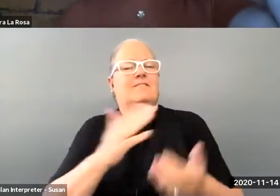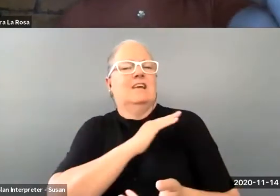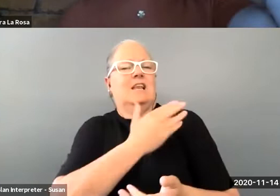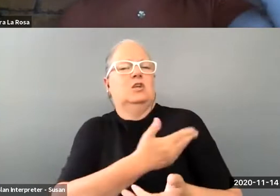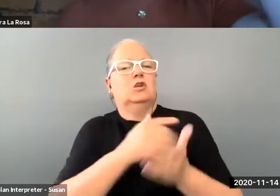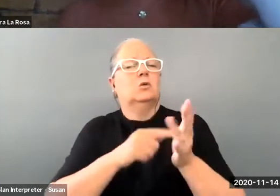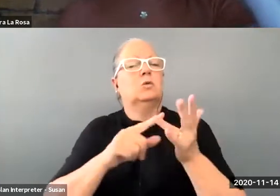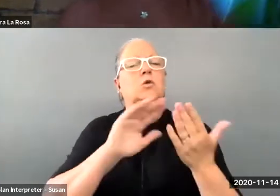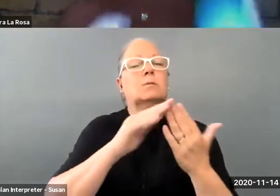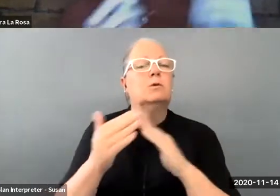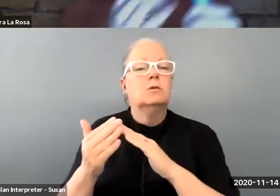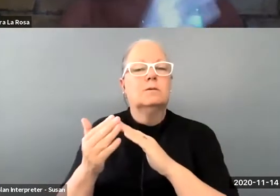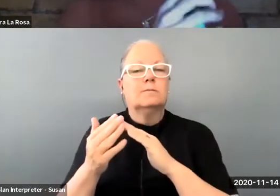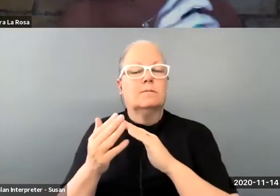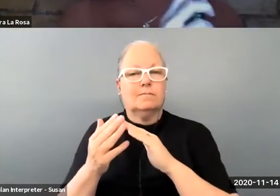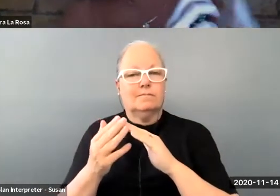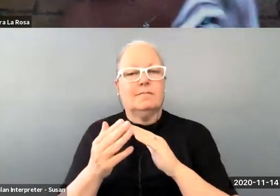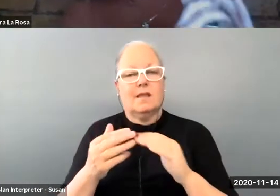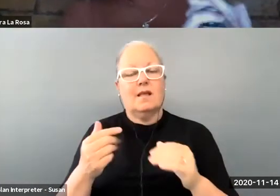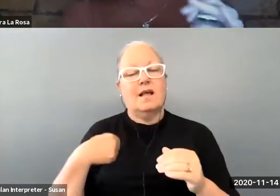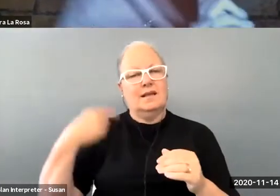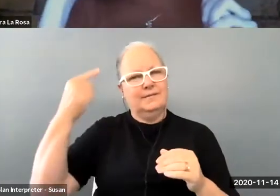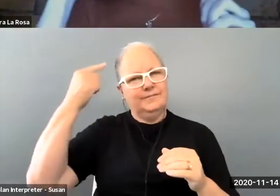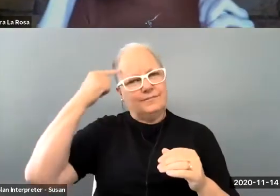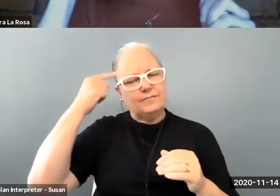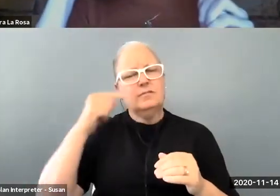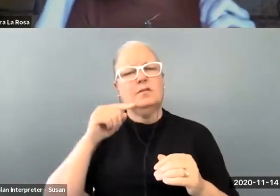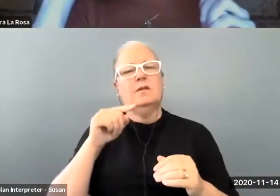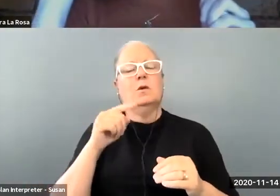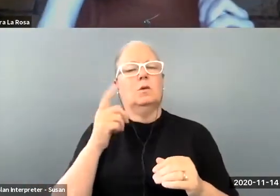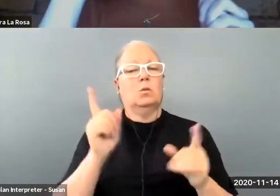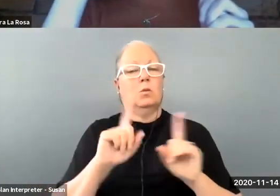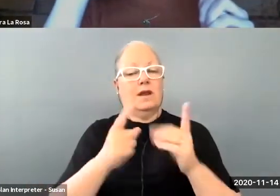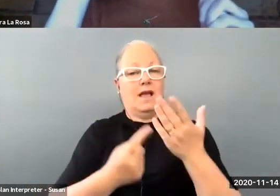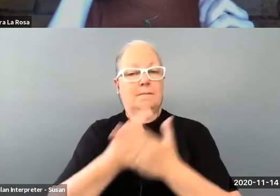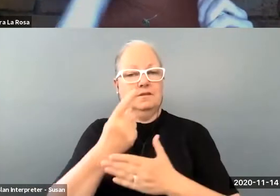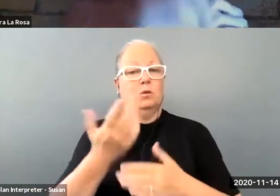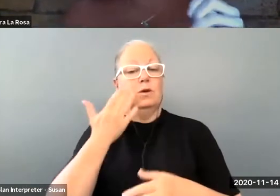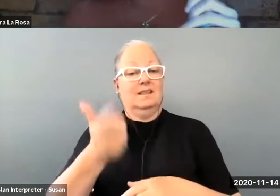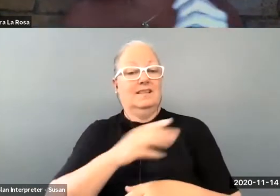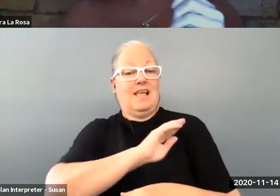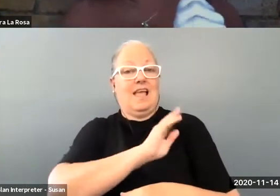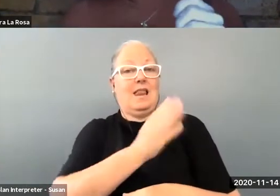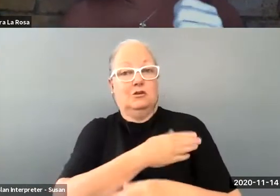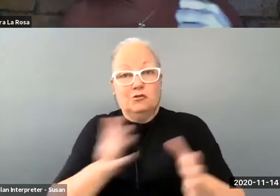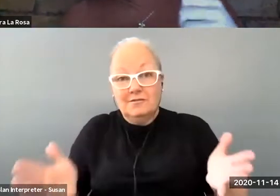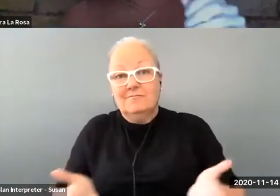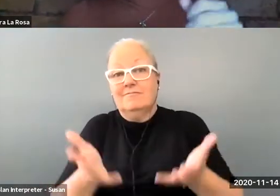And there's, I think there's a sort of a tipping point where the energy it takes